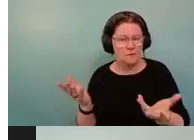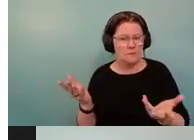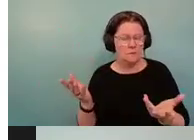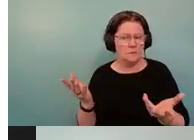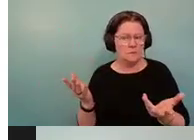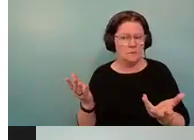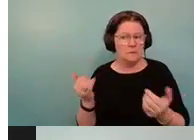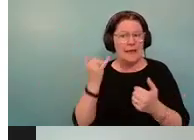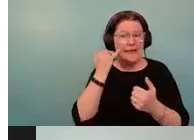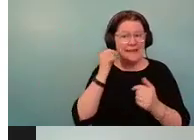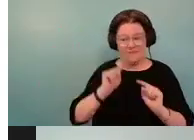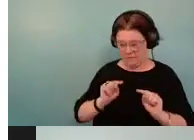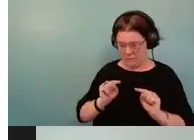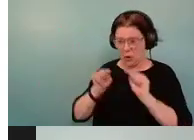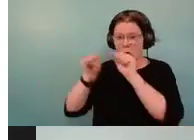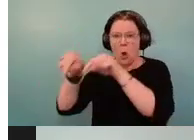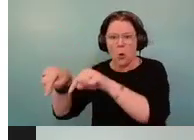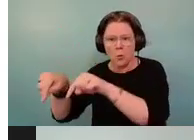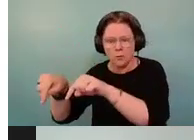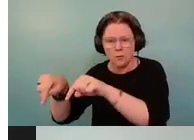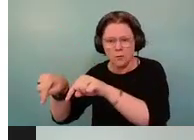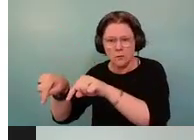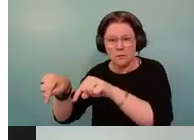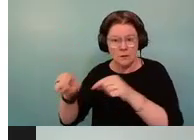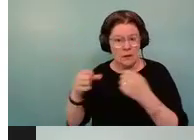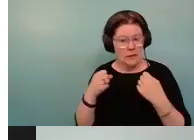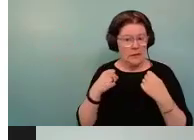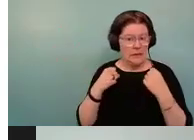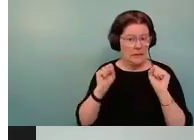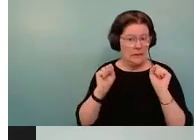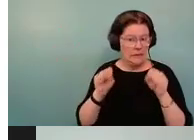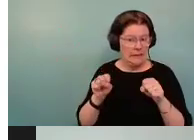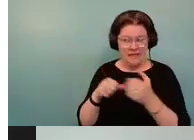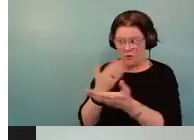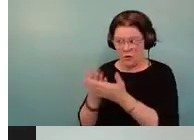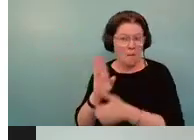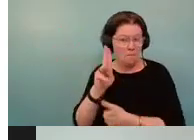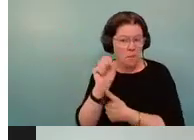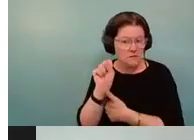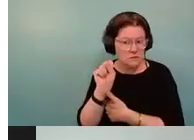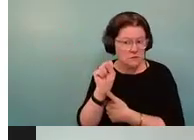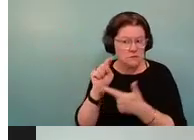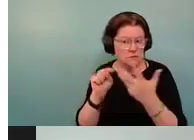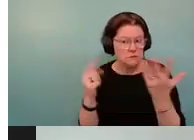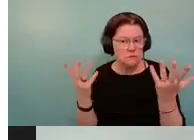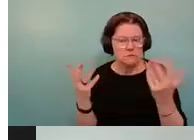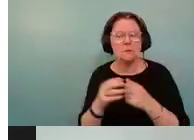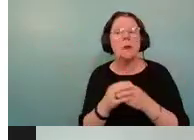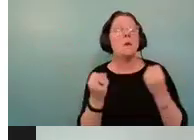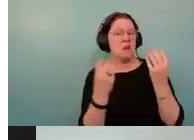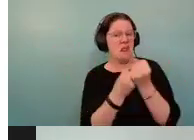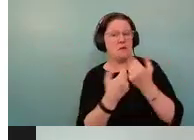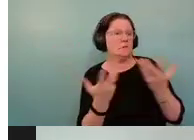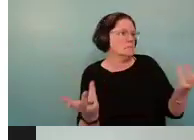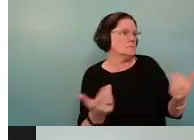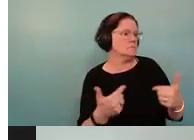if they have to go somewhere, can they get there? So accessibility of the services. I've had many advocates tell me we